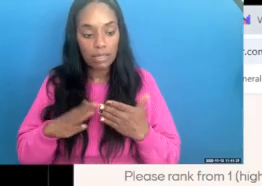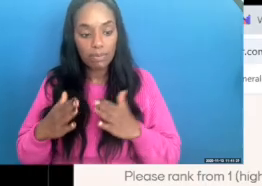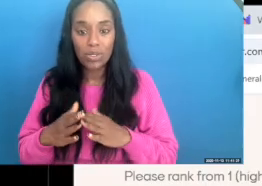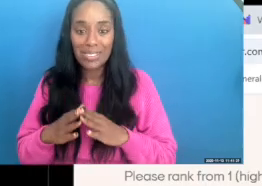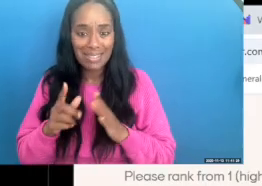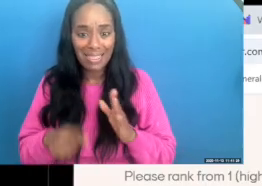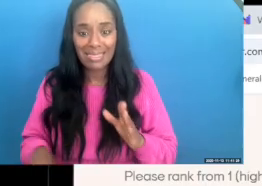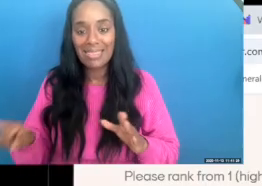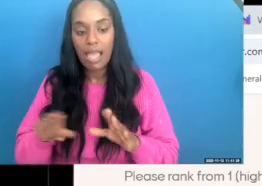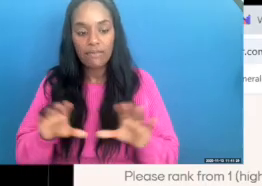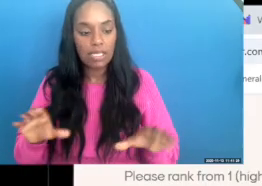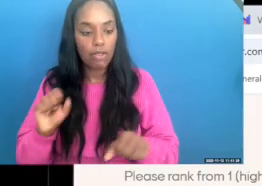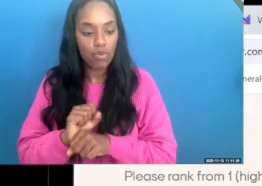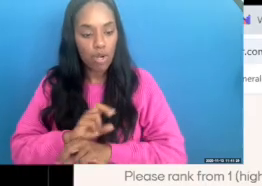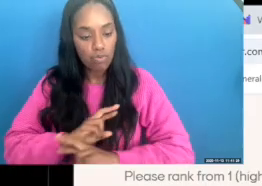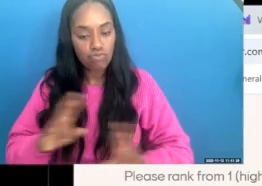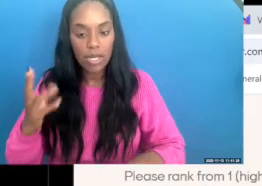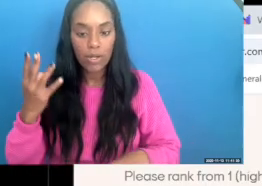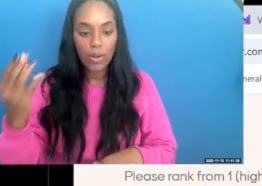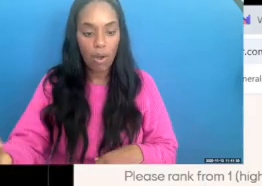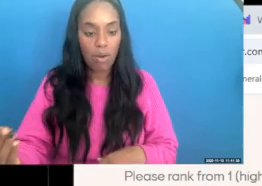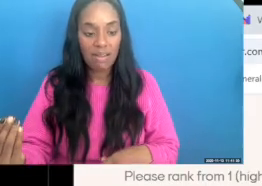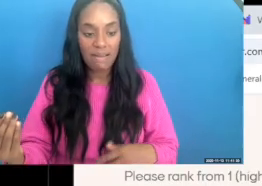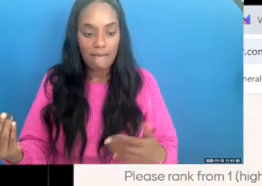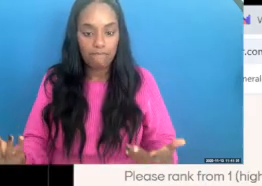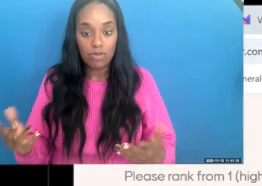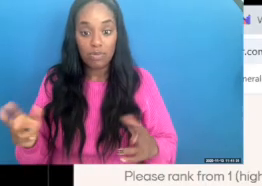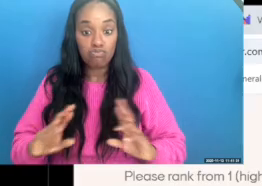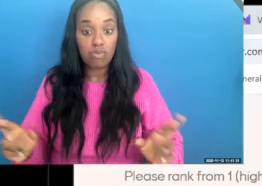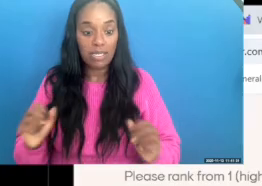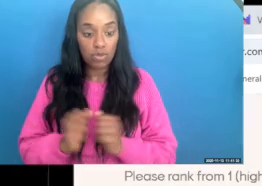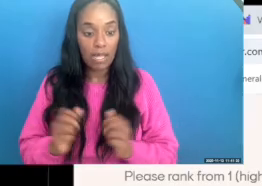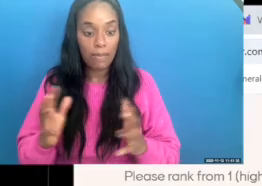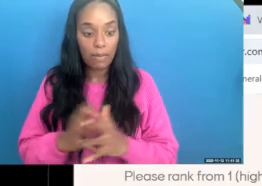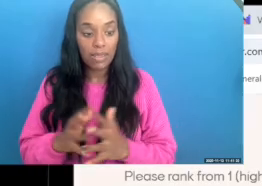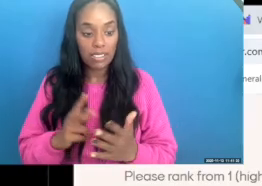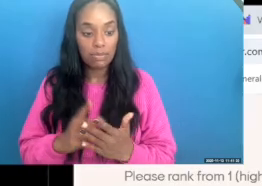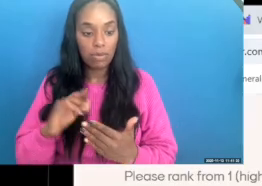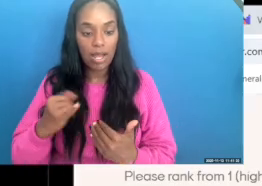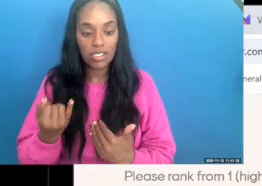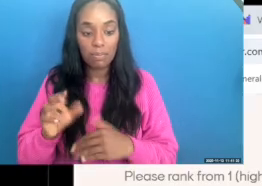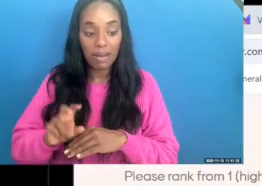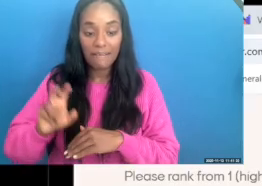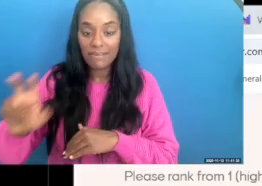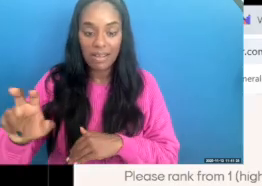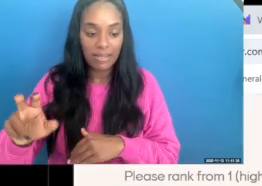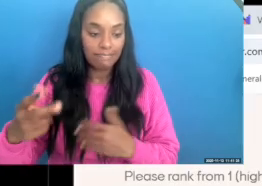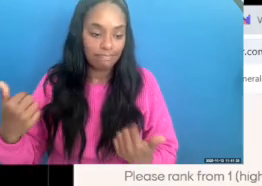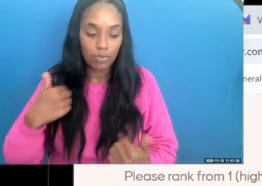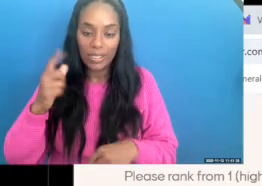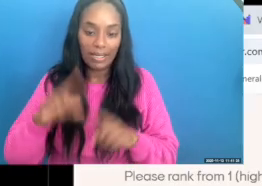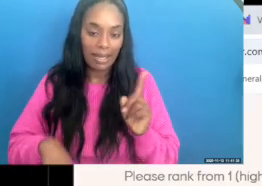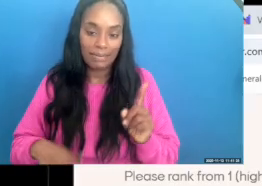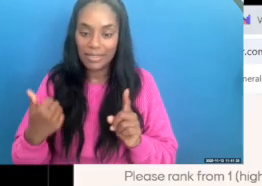of these projects and communities who've done the work, ready to go, want to implement these projects. and we have not been able